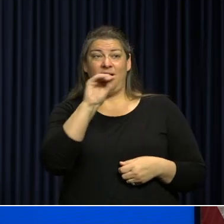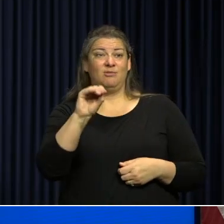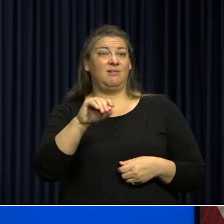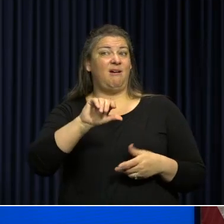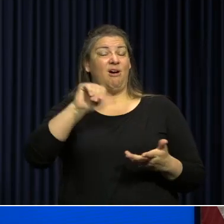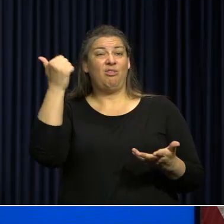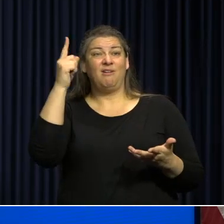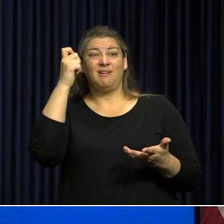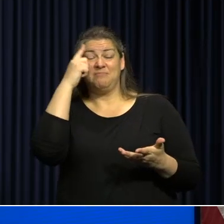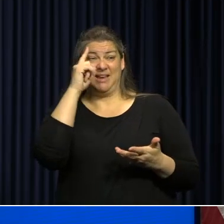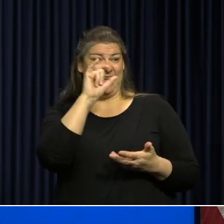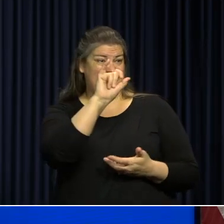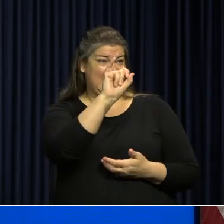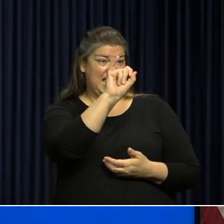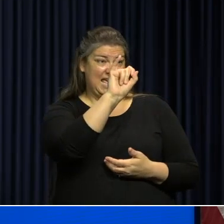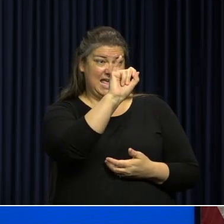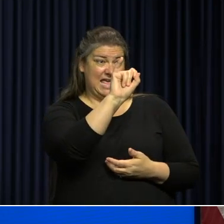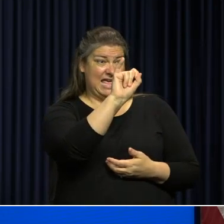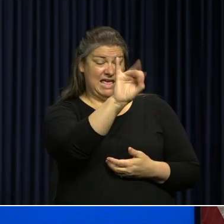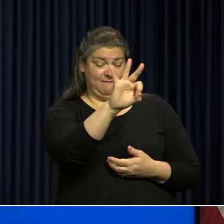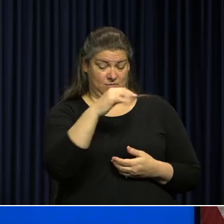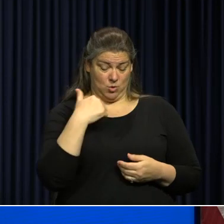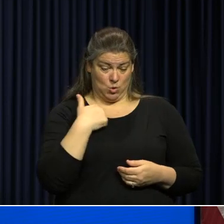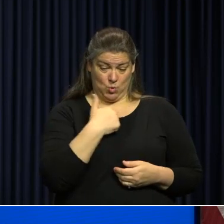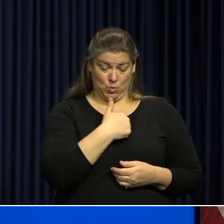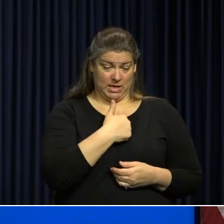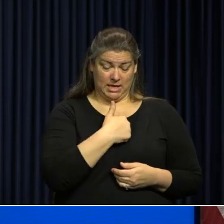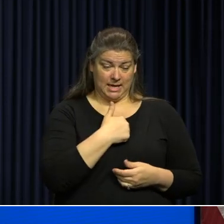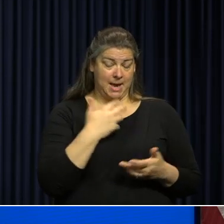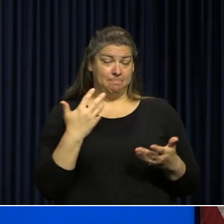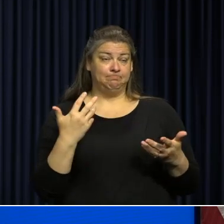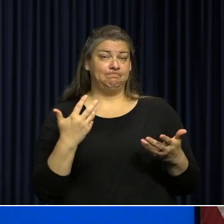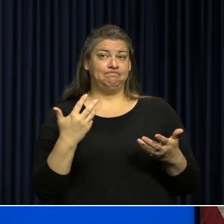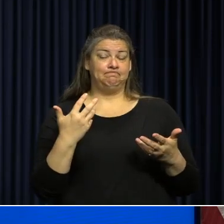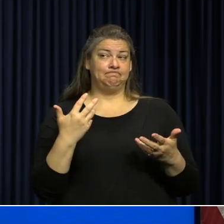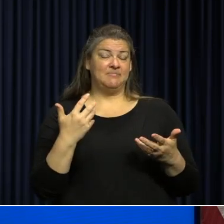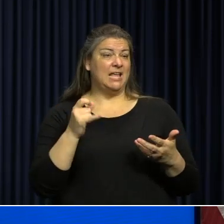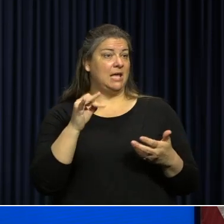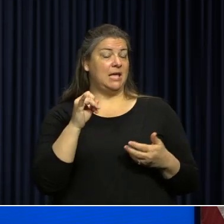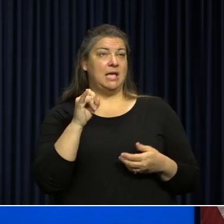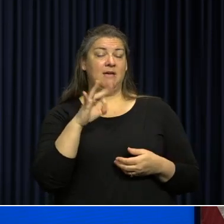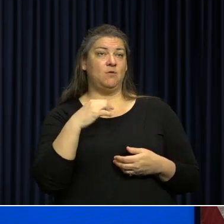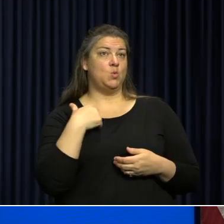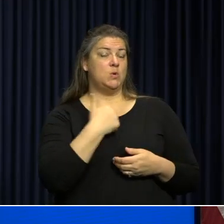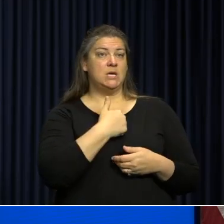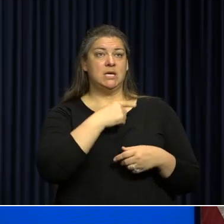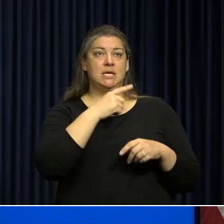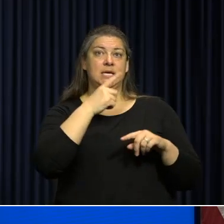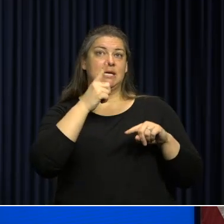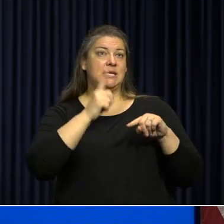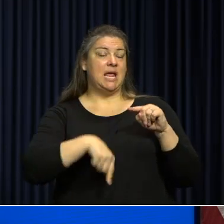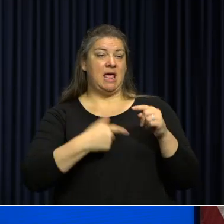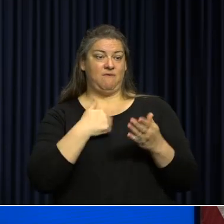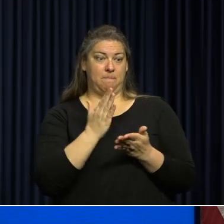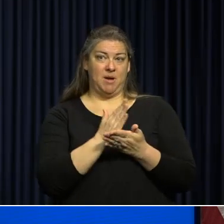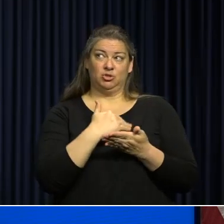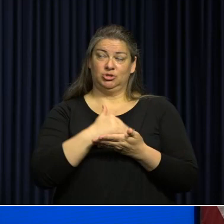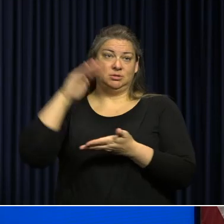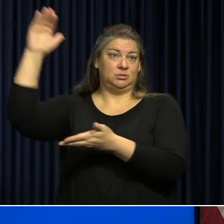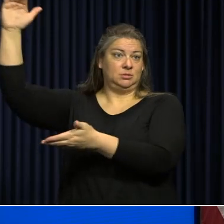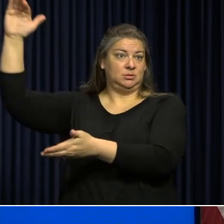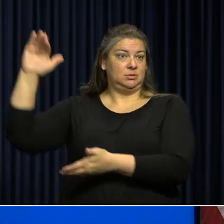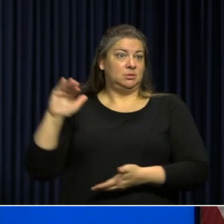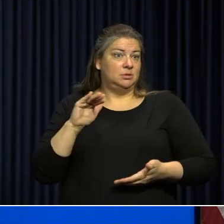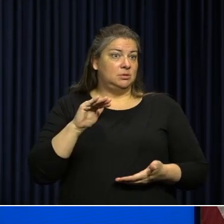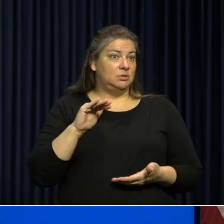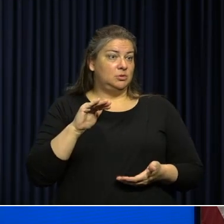governments, if we cannot ultimately sustain or have budget relief, it is